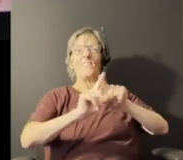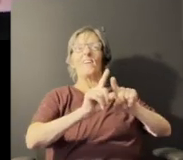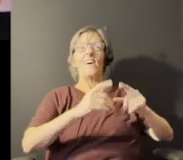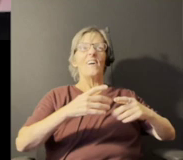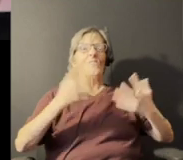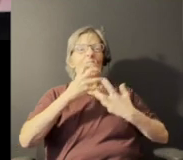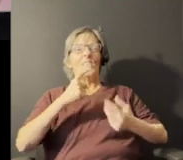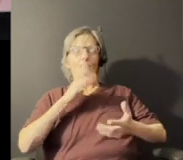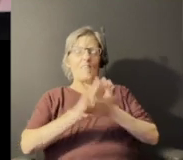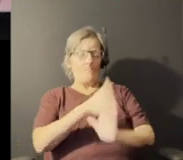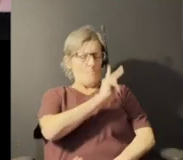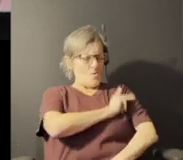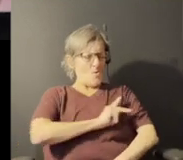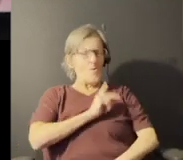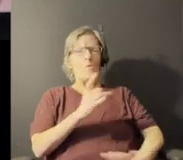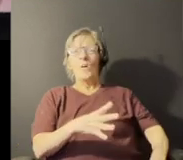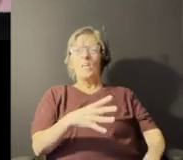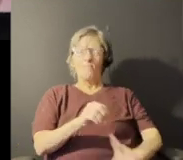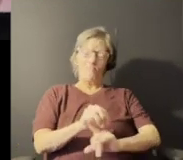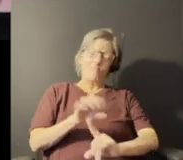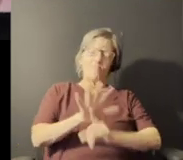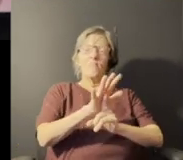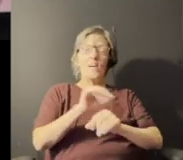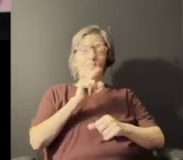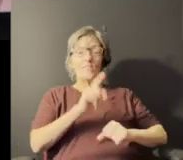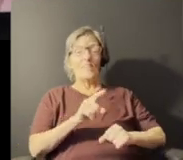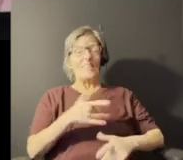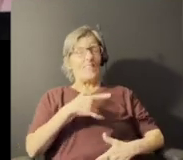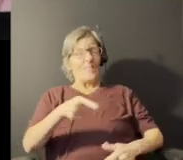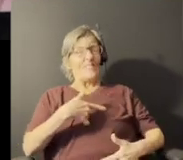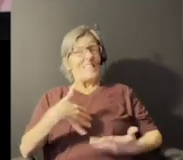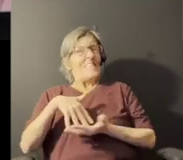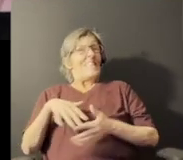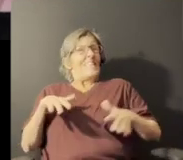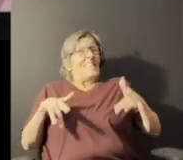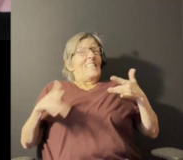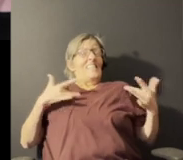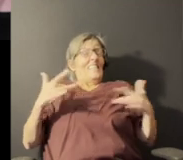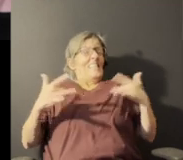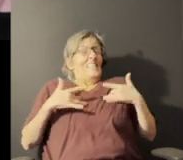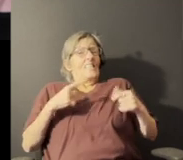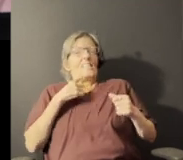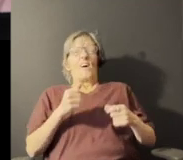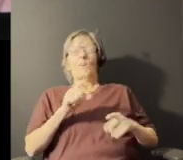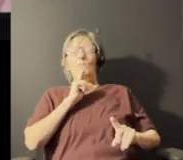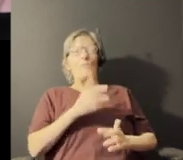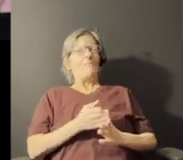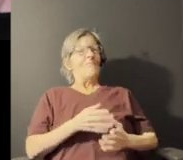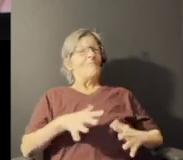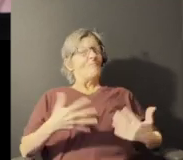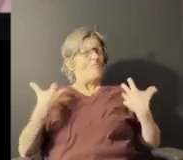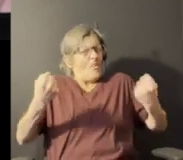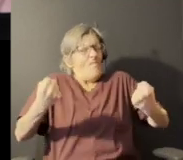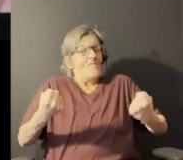It becomes personal. And while it's really super vulnerable to do that, there's something so potent about